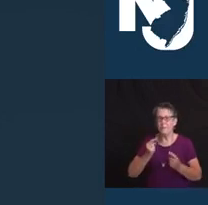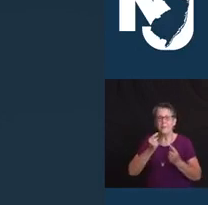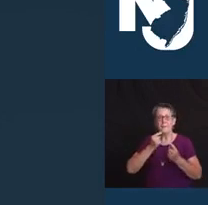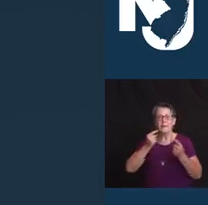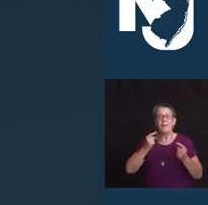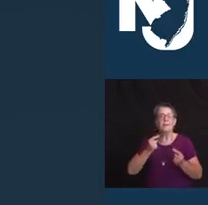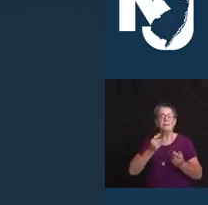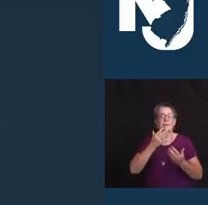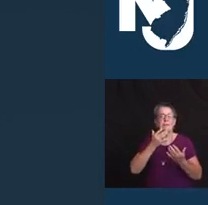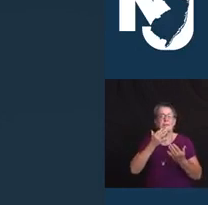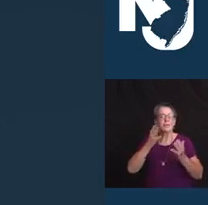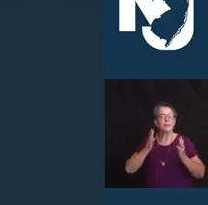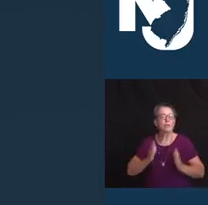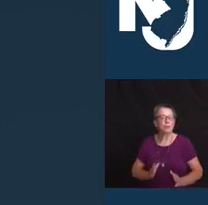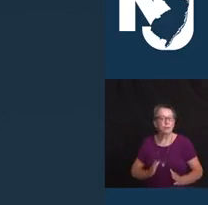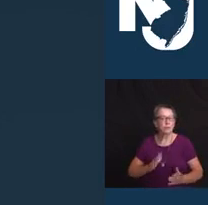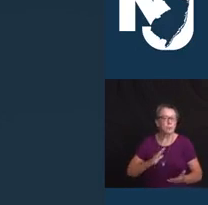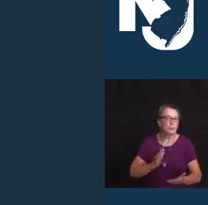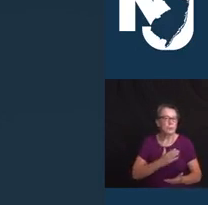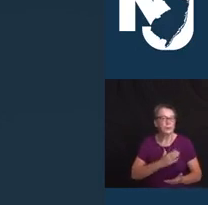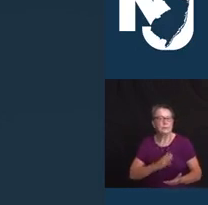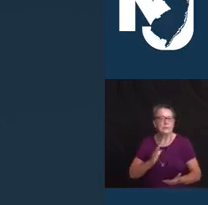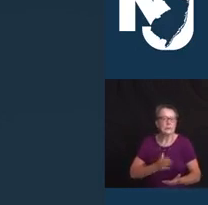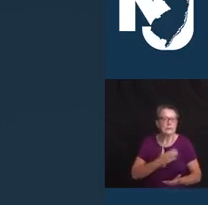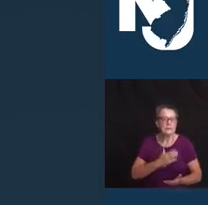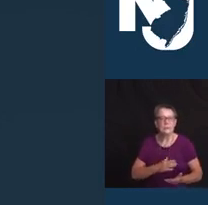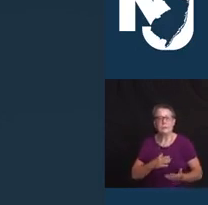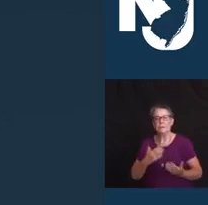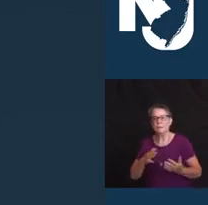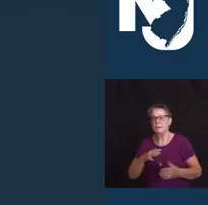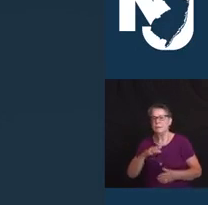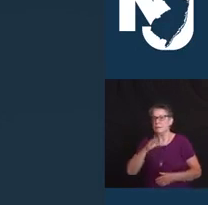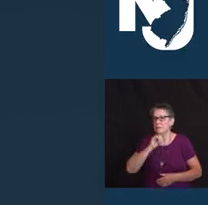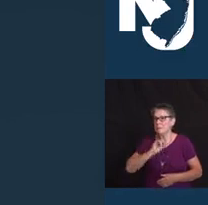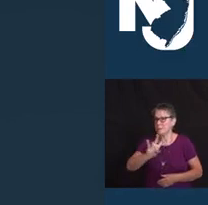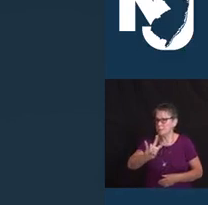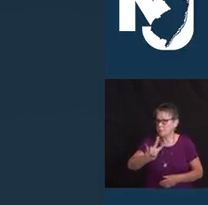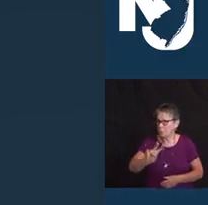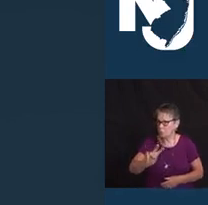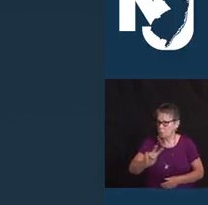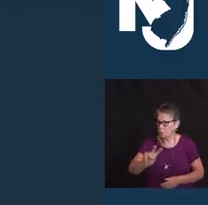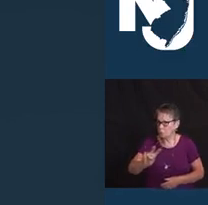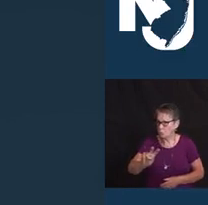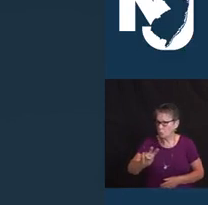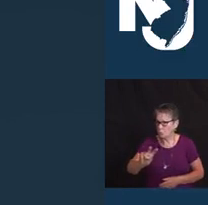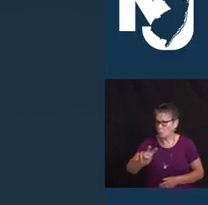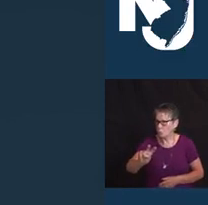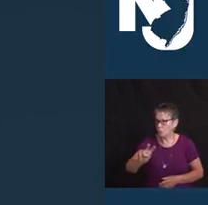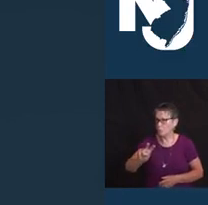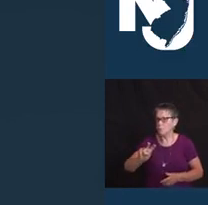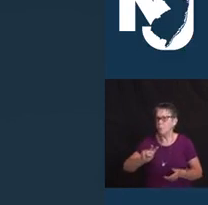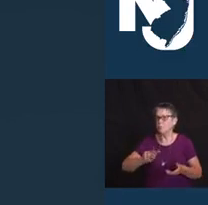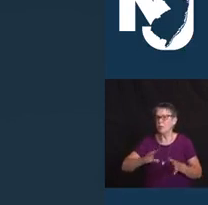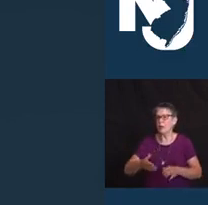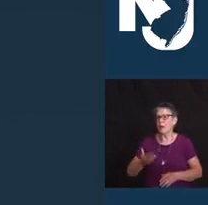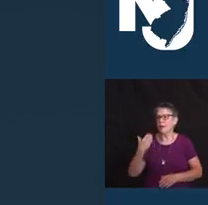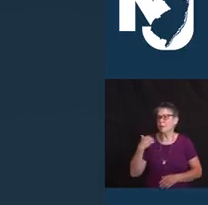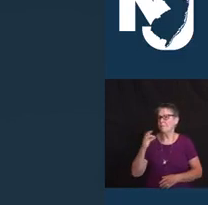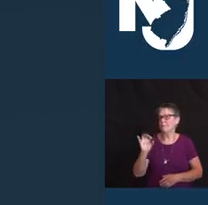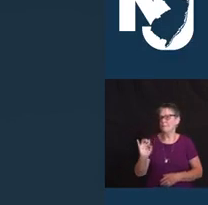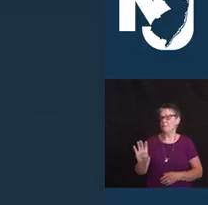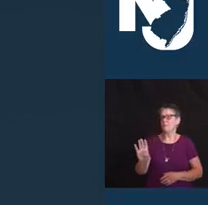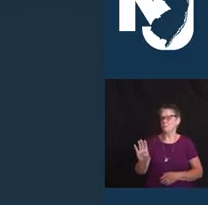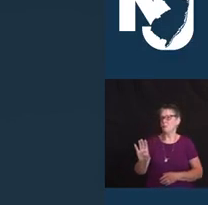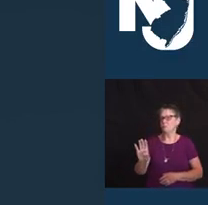Salvatore Sal Spicola. He was 72 years old when COVID claimed his life on February 22nd. He was